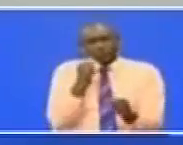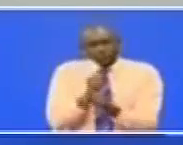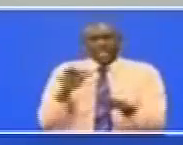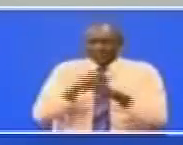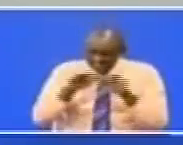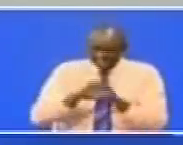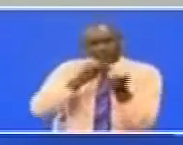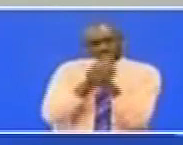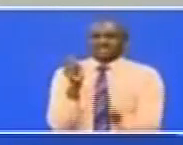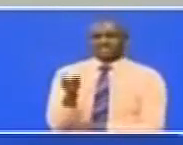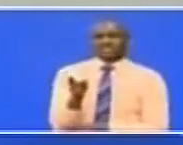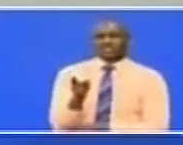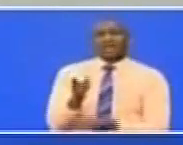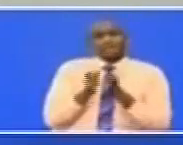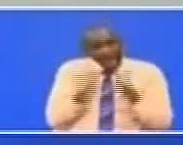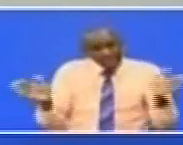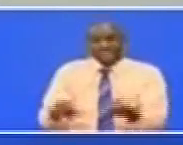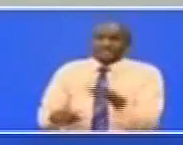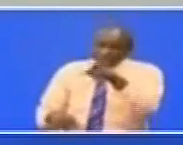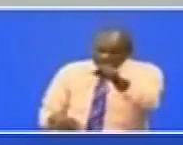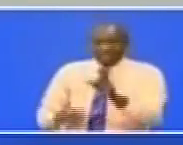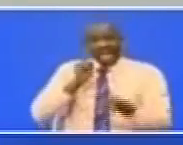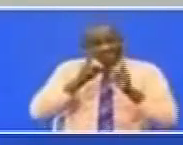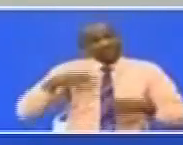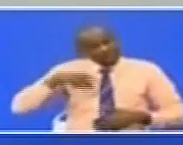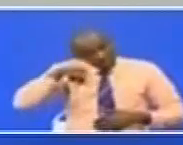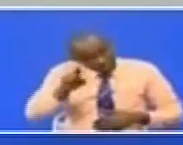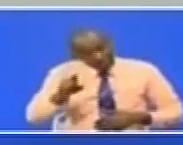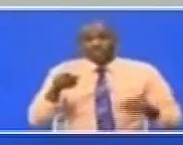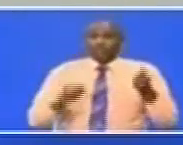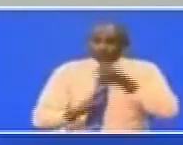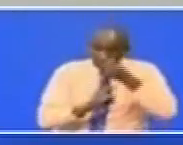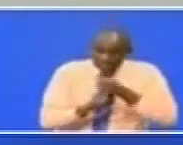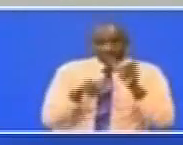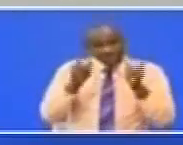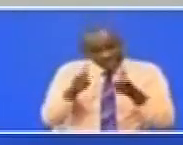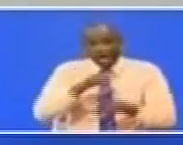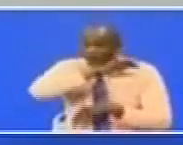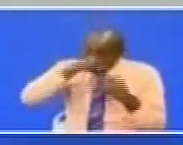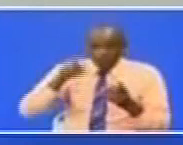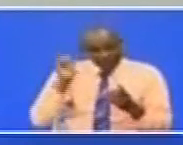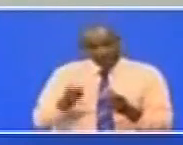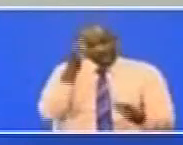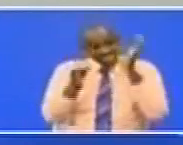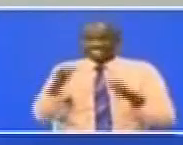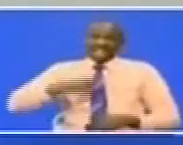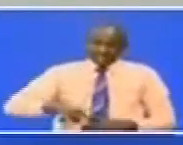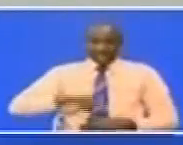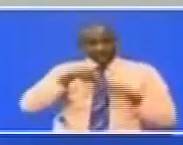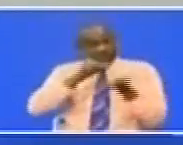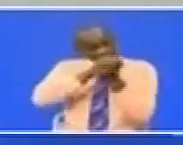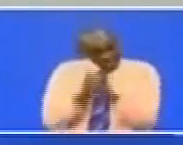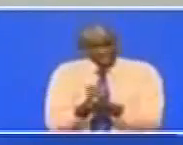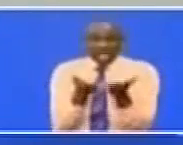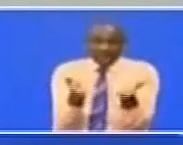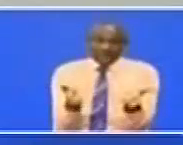make those changes. The public, the athletes, the sponsors, the media will ultimately judge us on the changes that